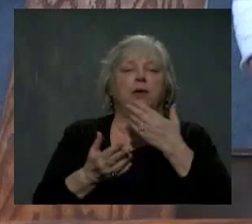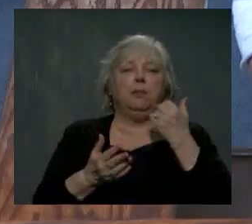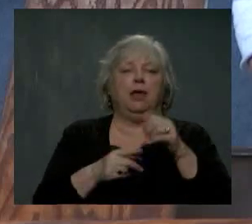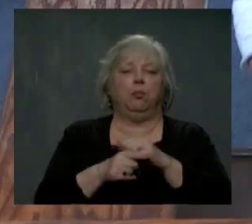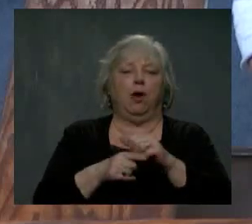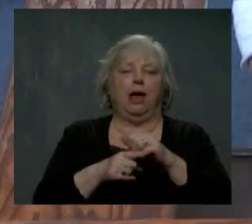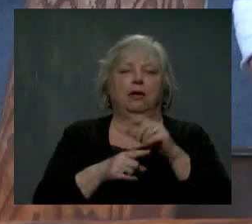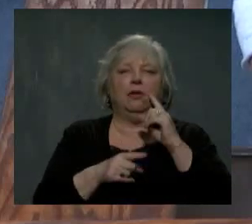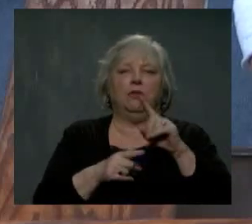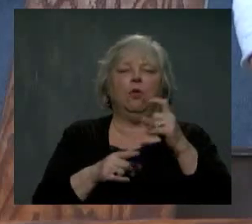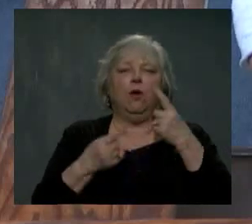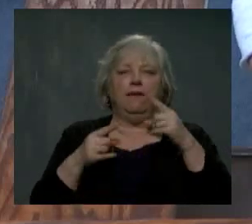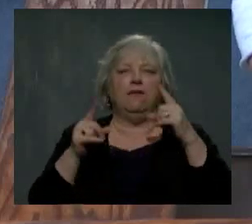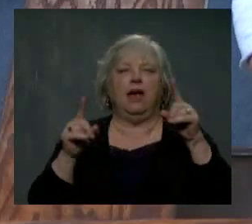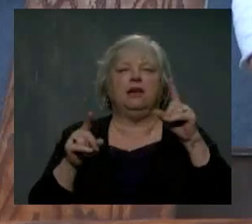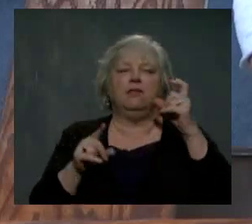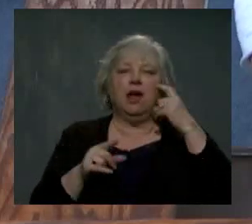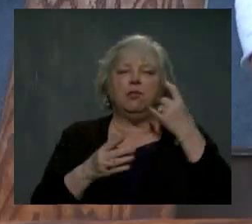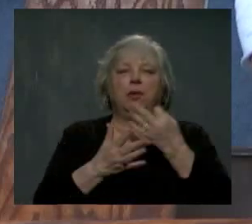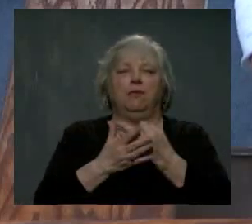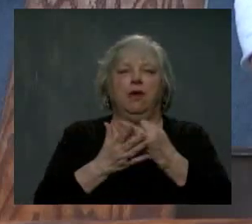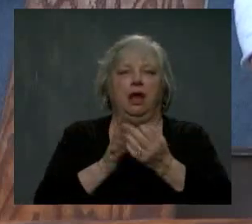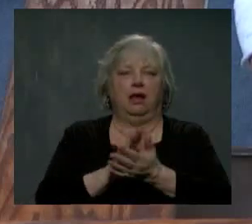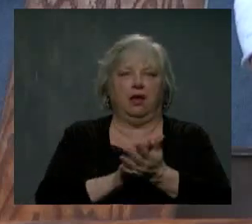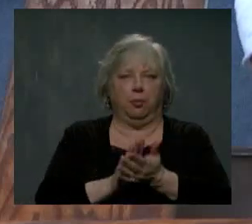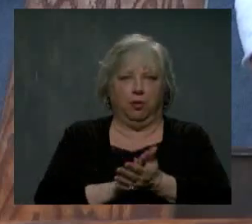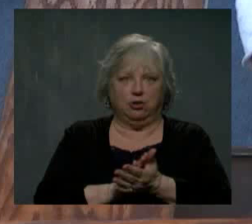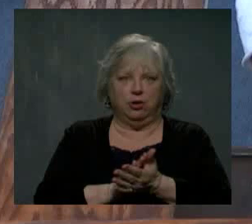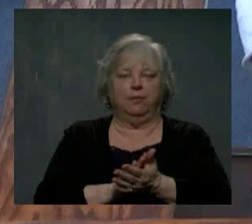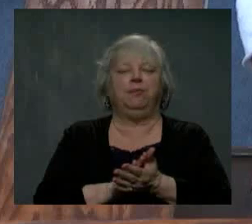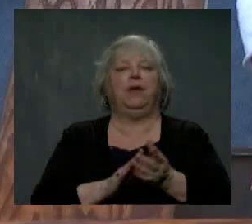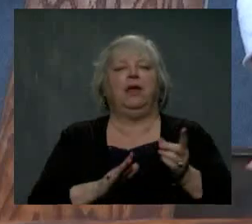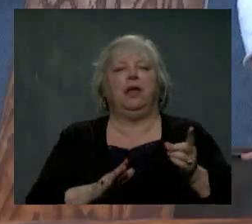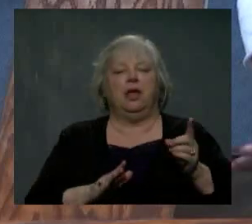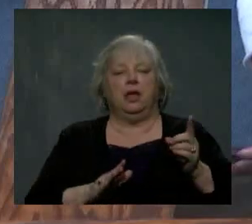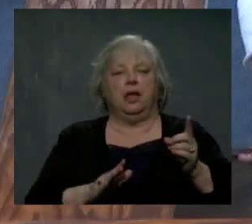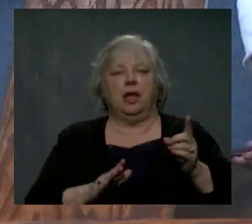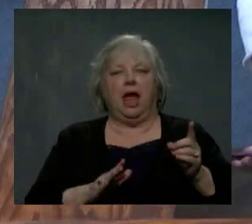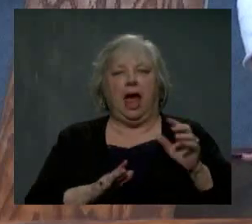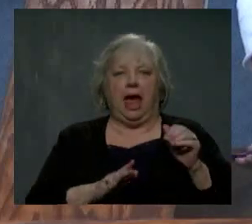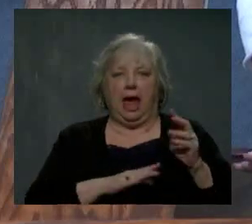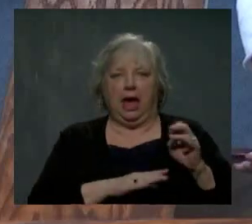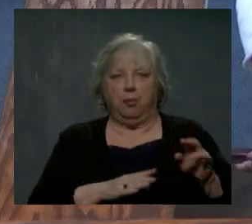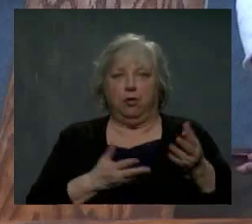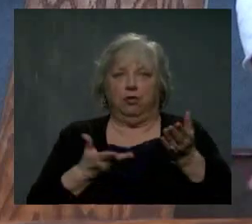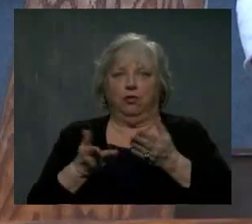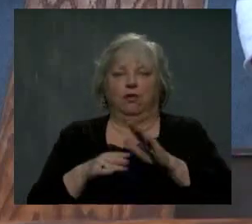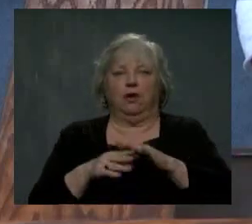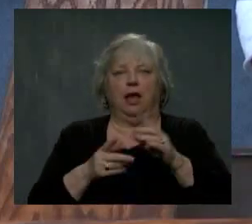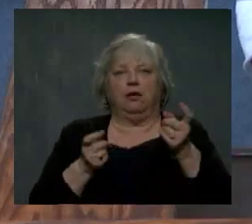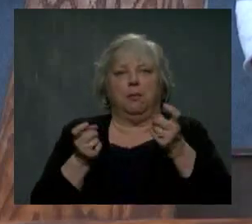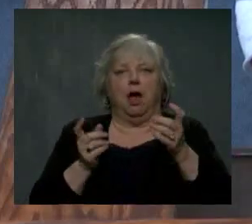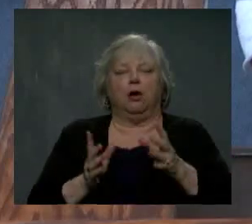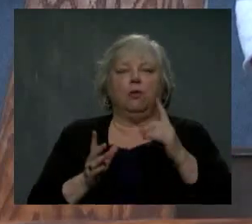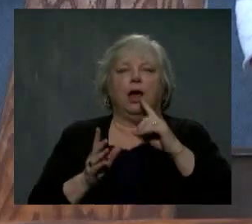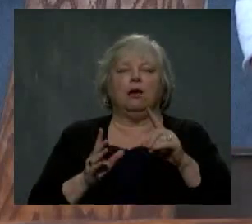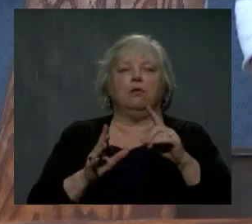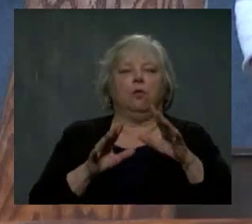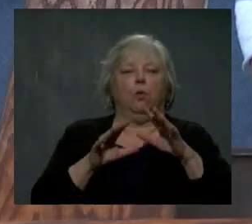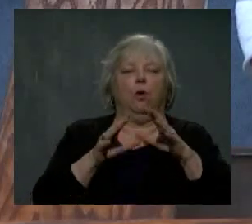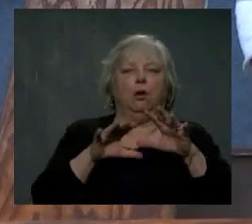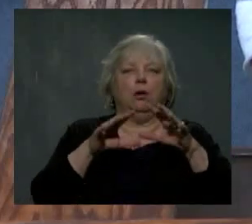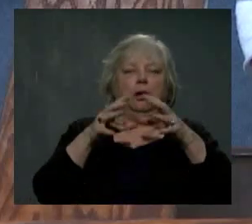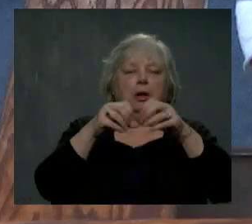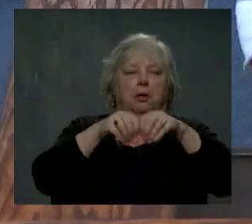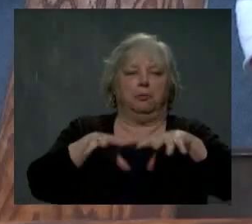finance operations. Associated with her role on this committee, Ember served as moderator for breakout sessions during